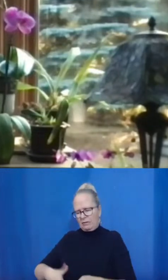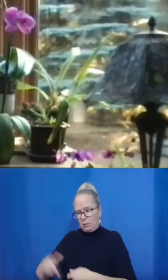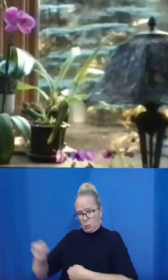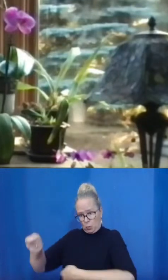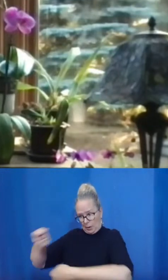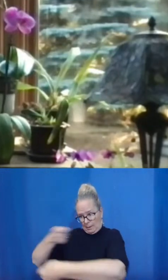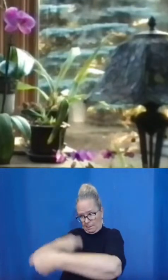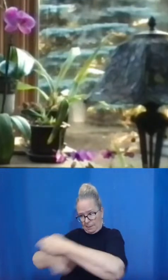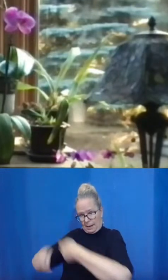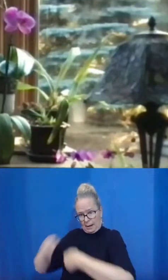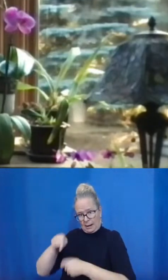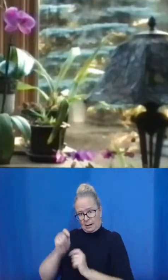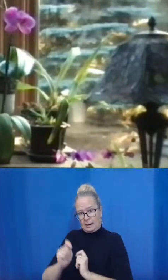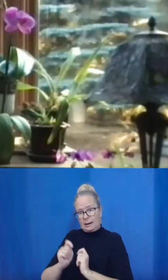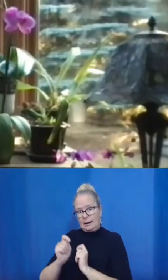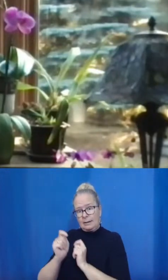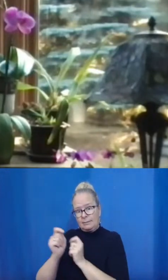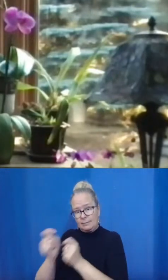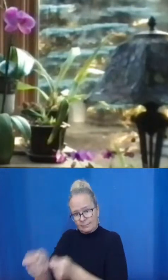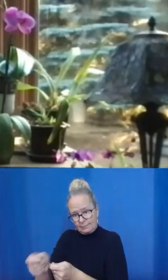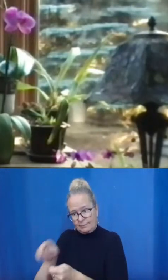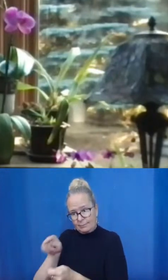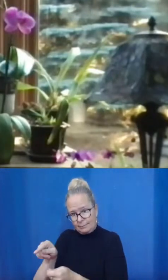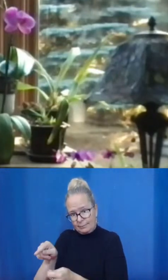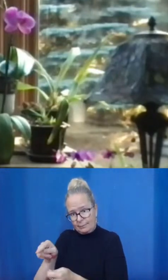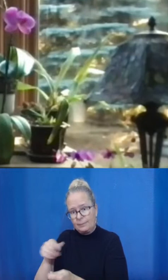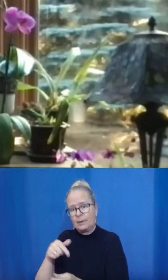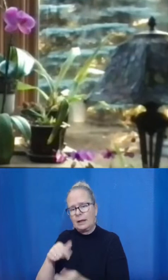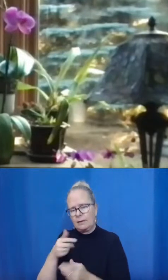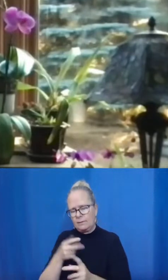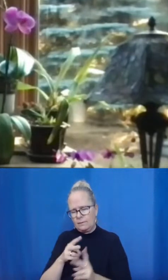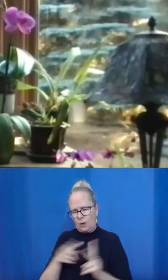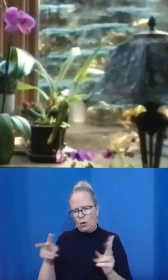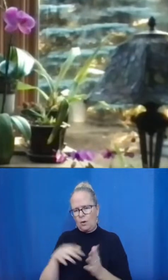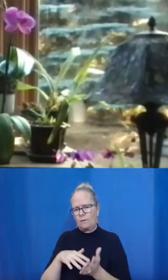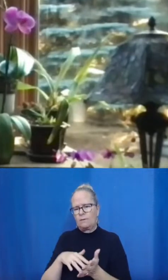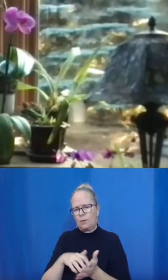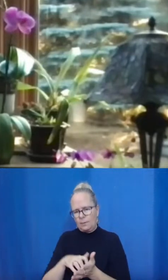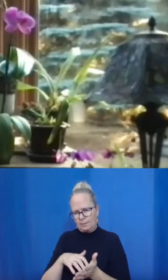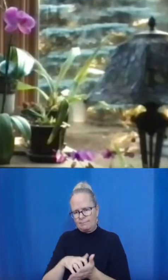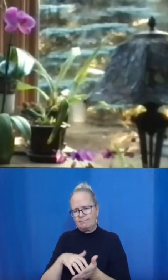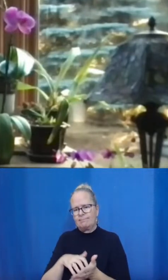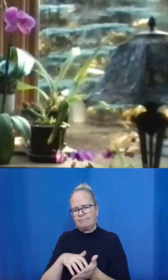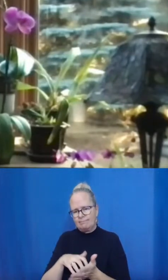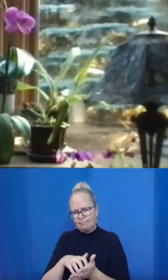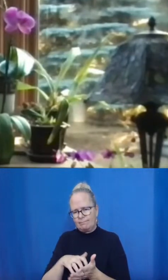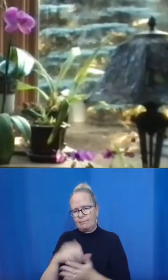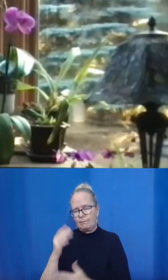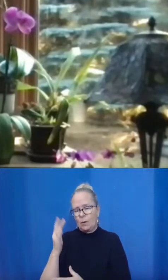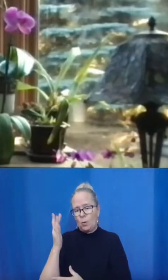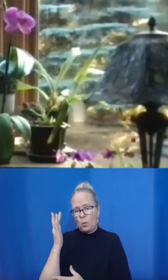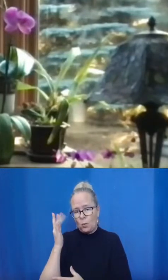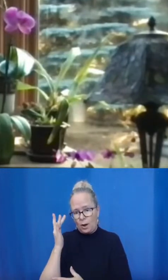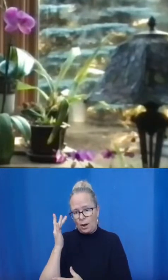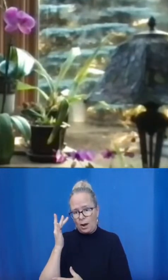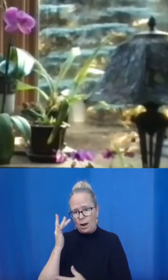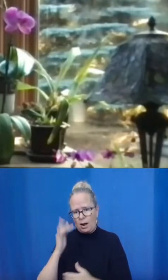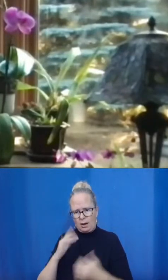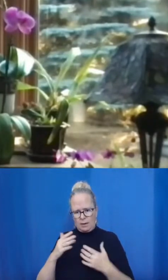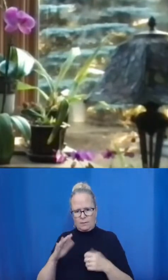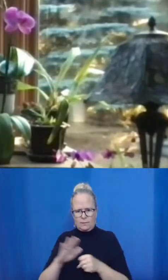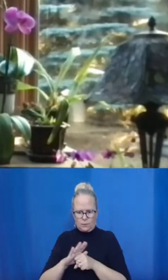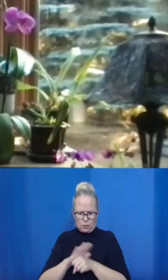blood cancers or those receiving bone marrow transplants or stem cell transplants, these patients who receive an